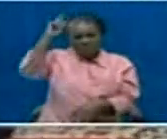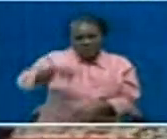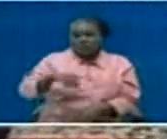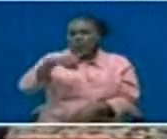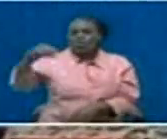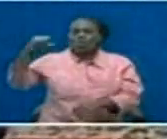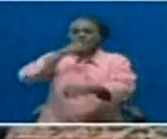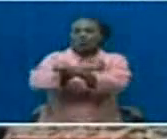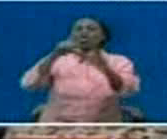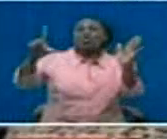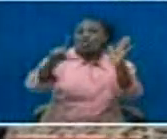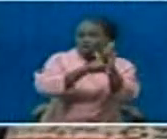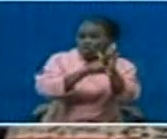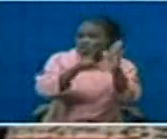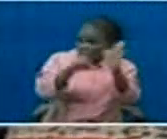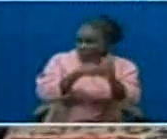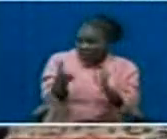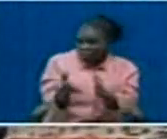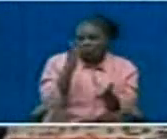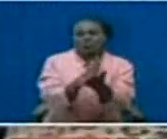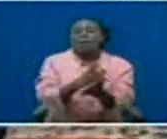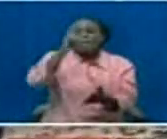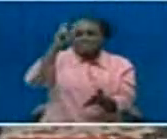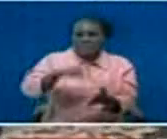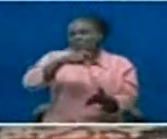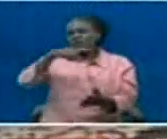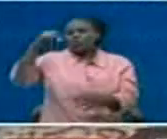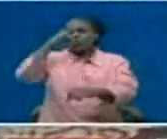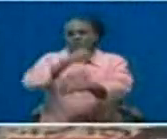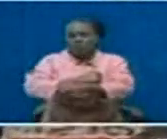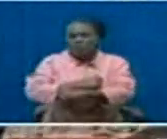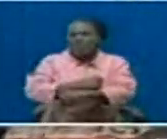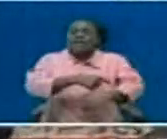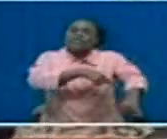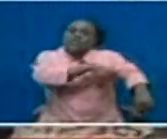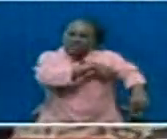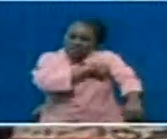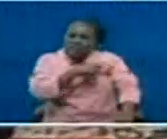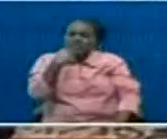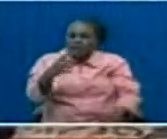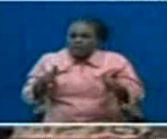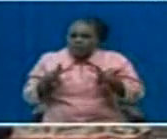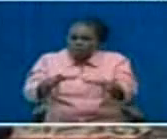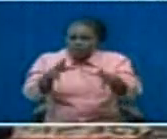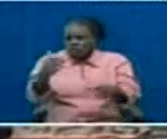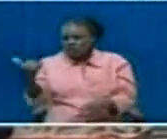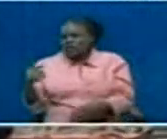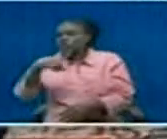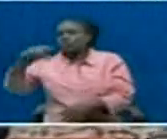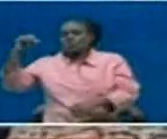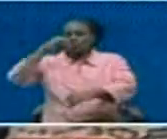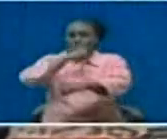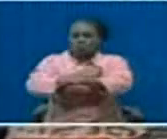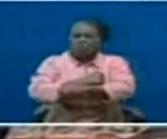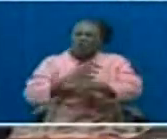school, it's a law now, really? Is it a law? Yes, it is. It's a must, correct, correct. So the chiefs should be told in our place to force the children to go to school. Yeah.